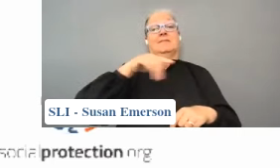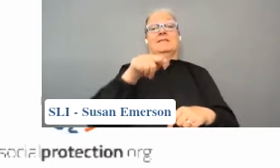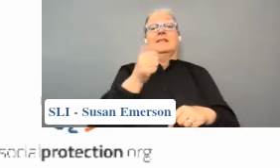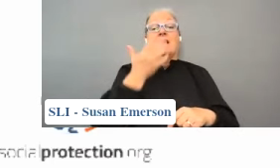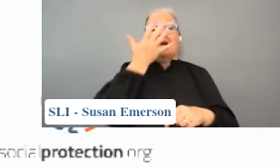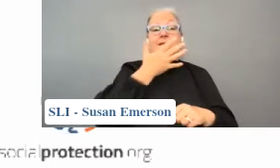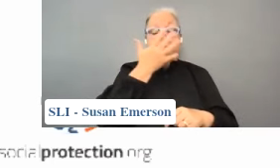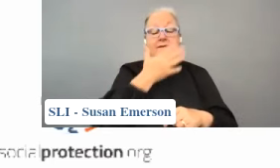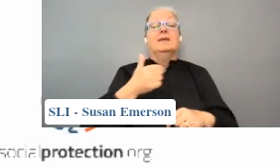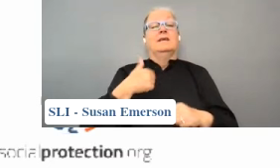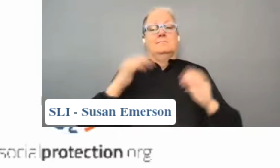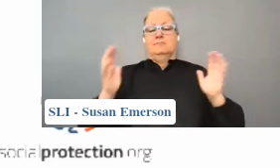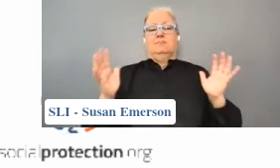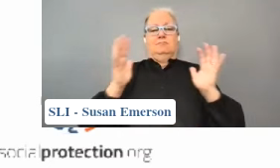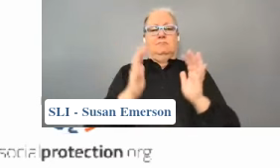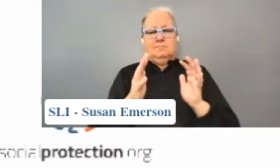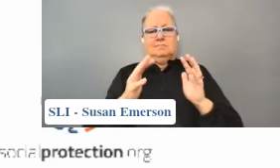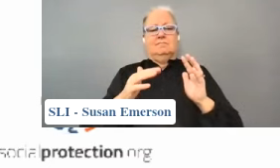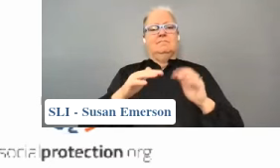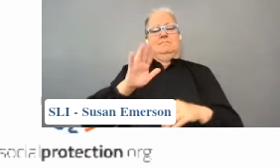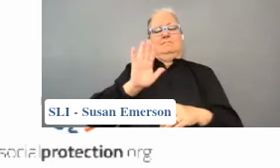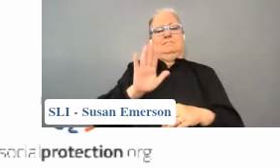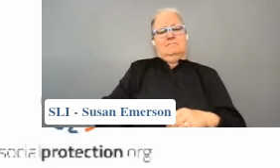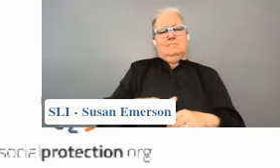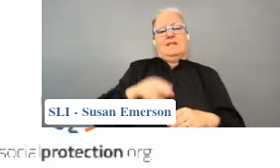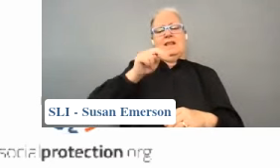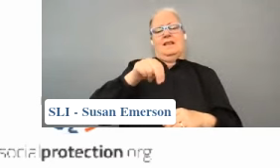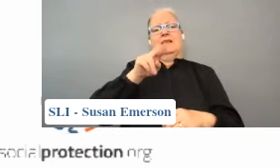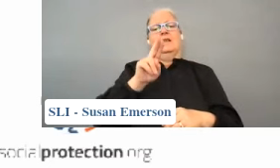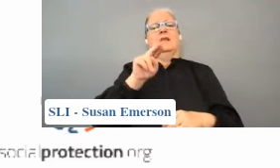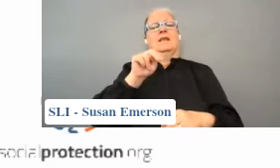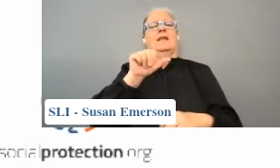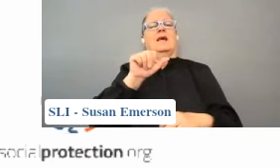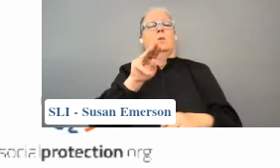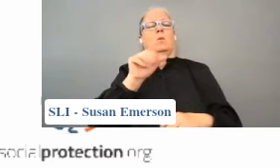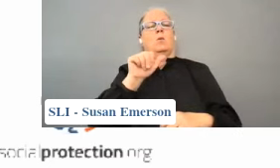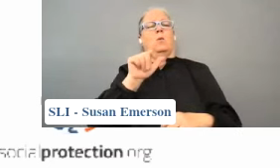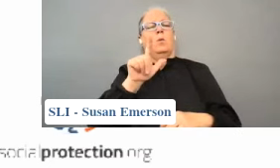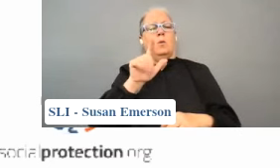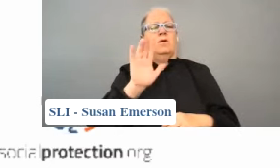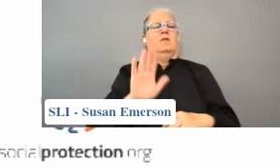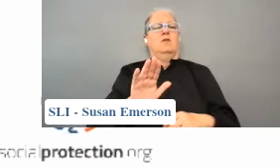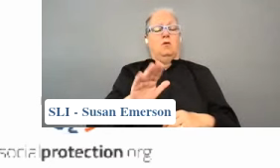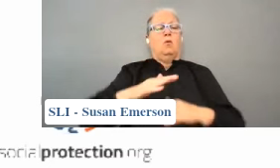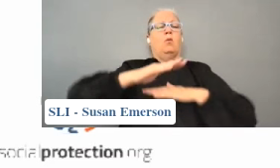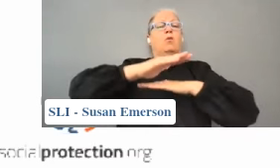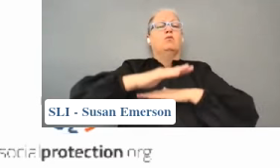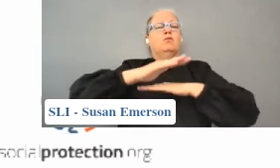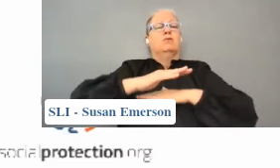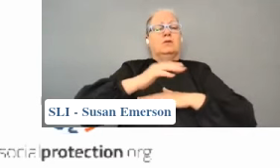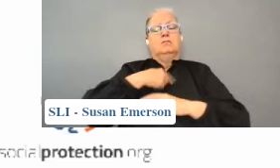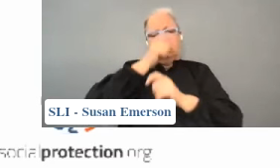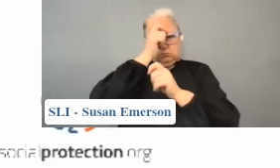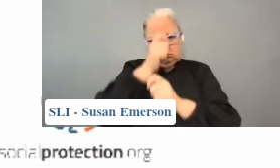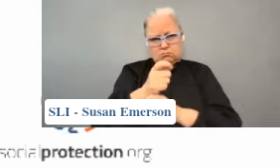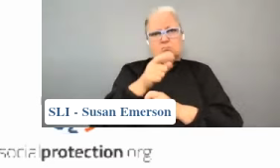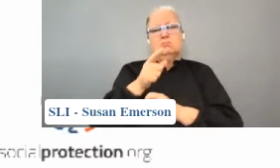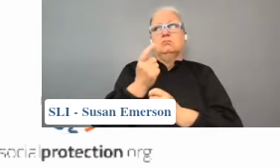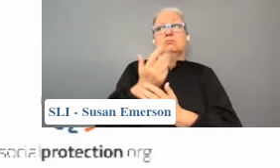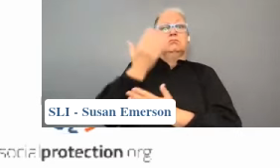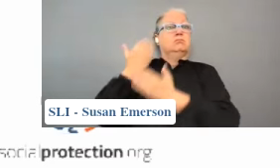together on this Ngunnawal country. We acknowledge and pay our respects to the elders. This is such